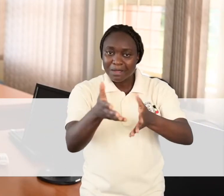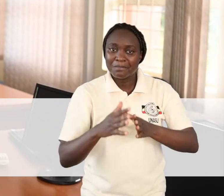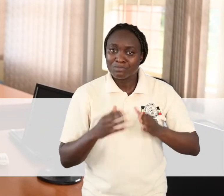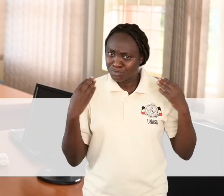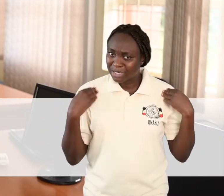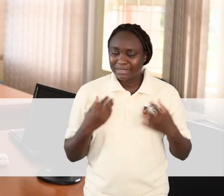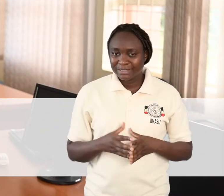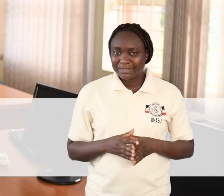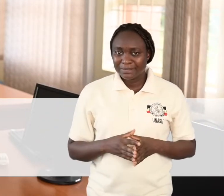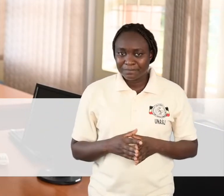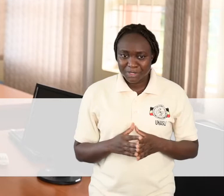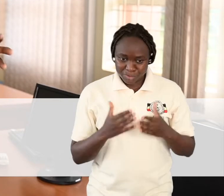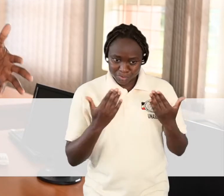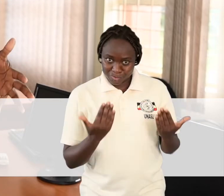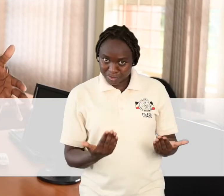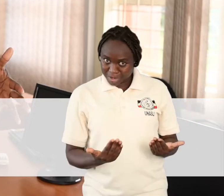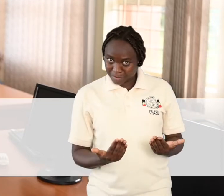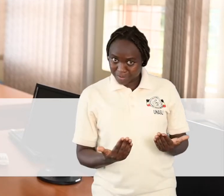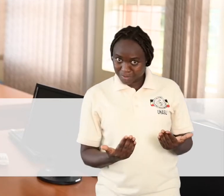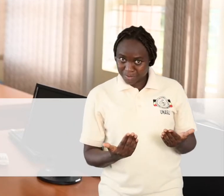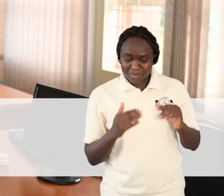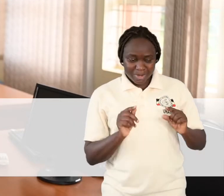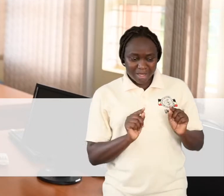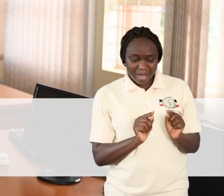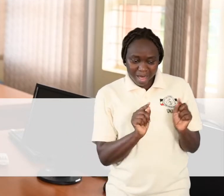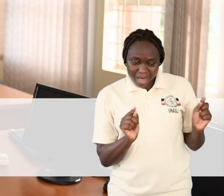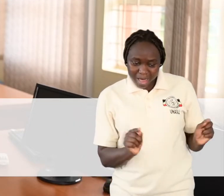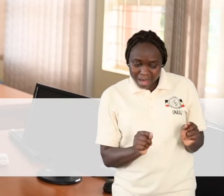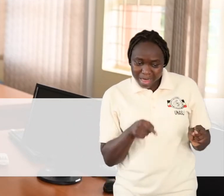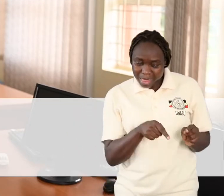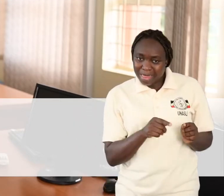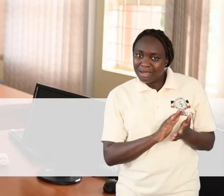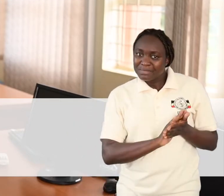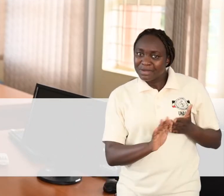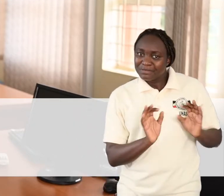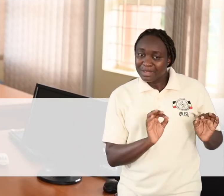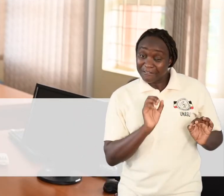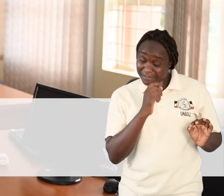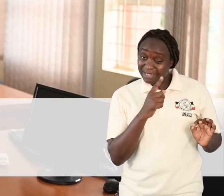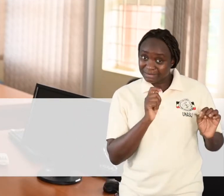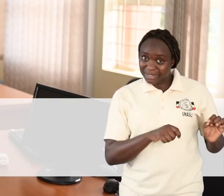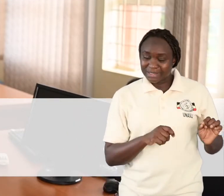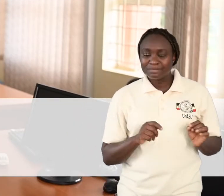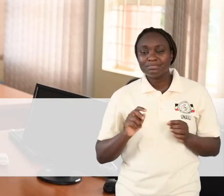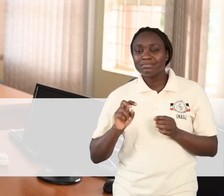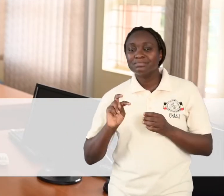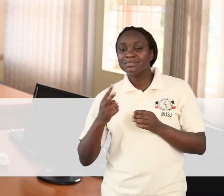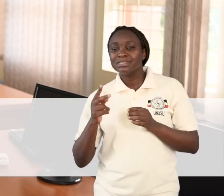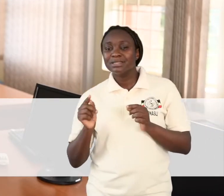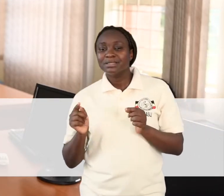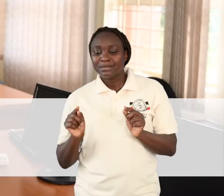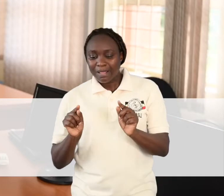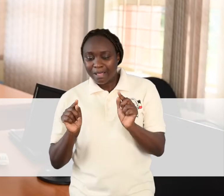So we have said we have the empty set. What else?